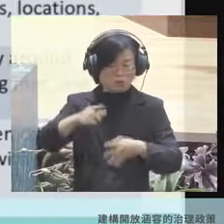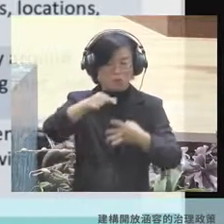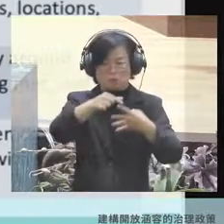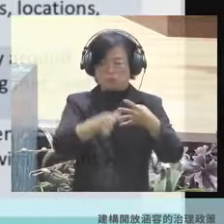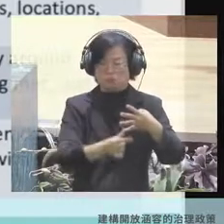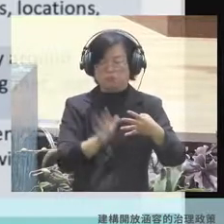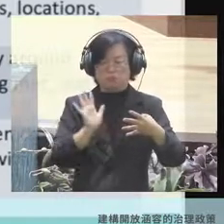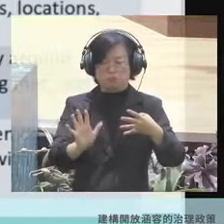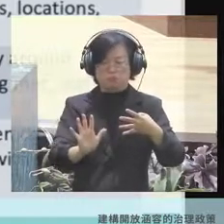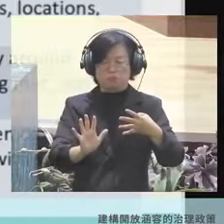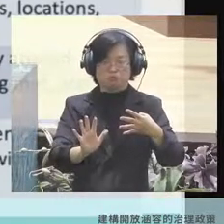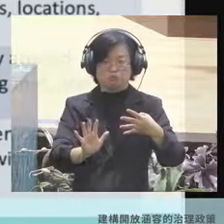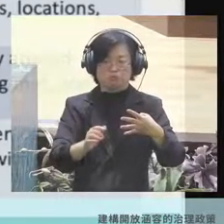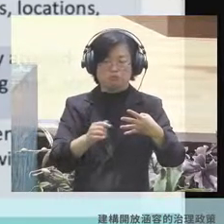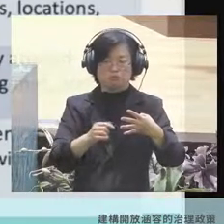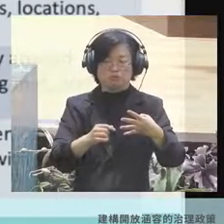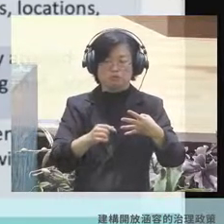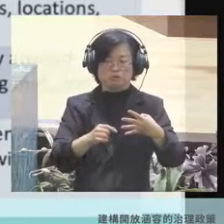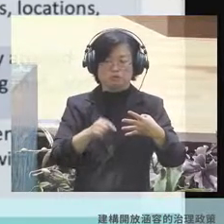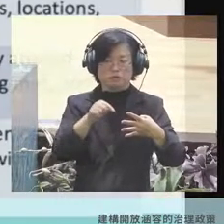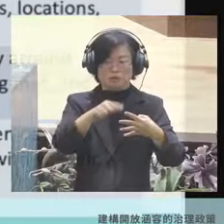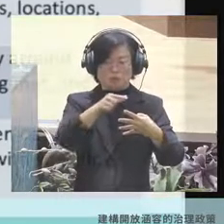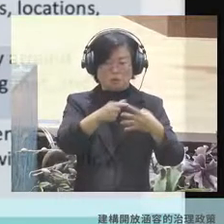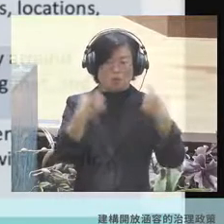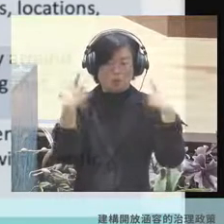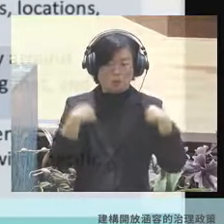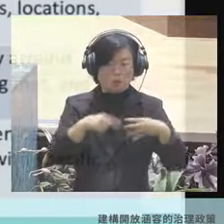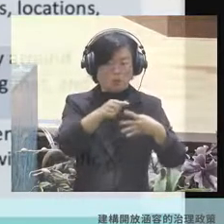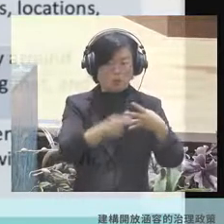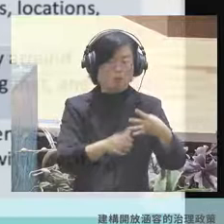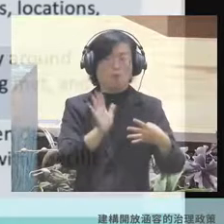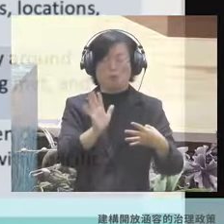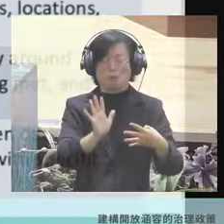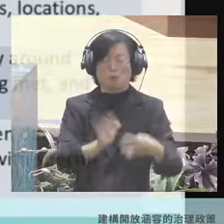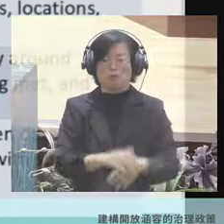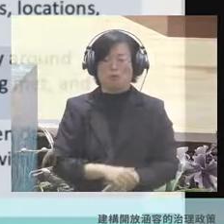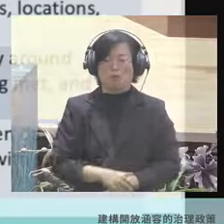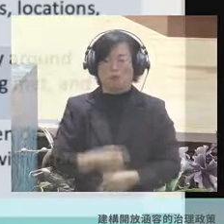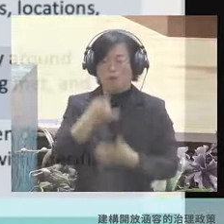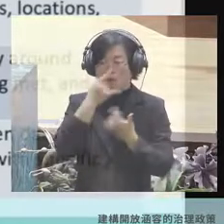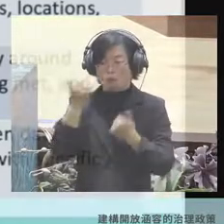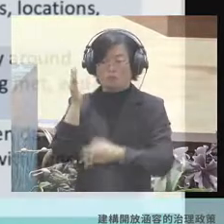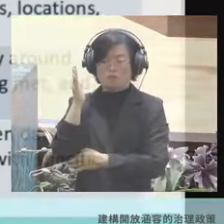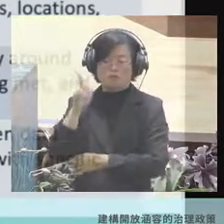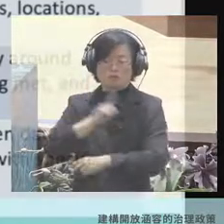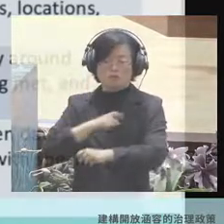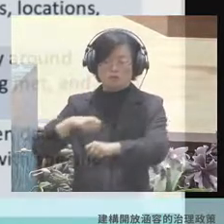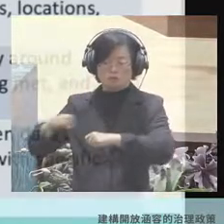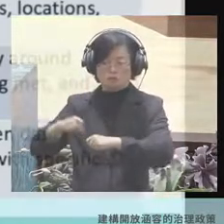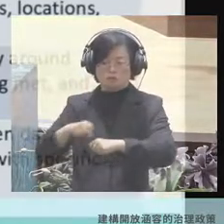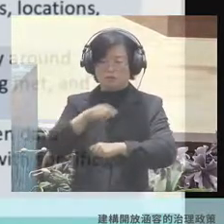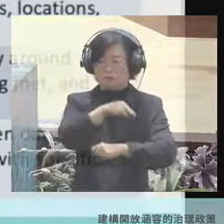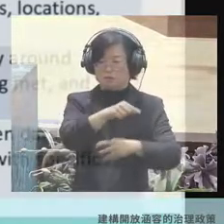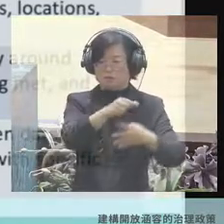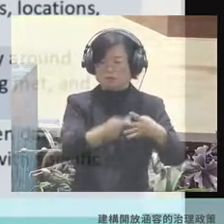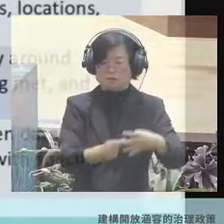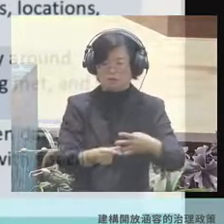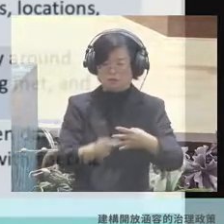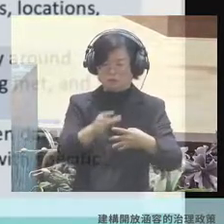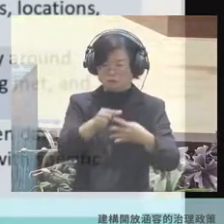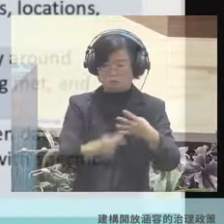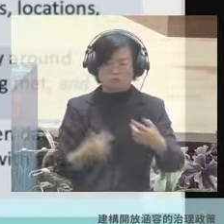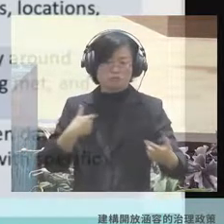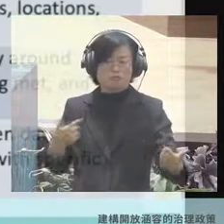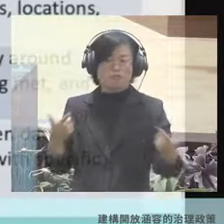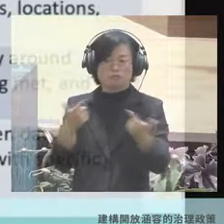more of very much alignment with the OGP framework. This include open by default, timely